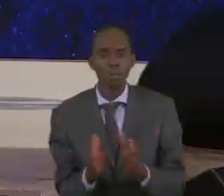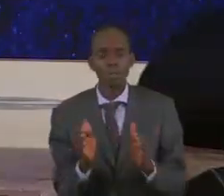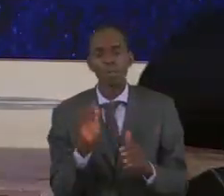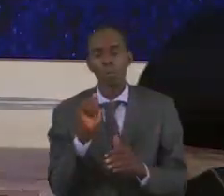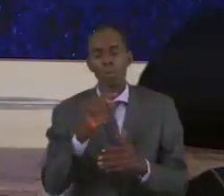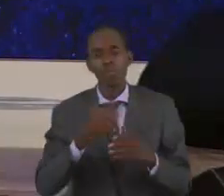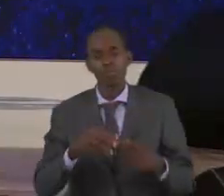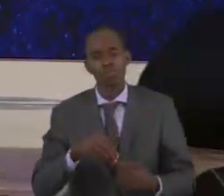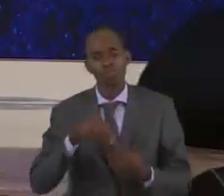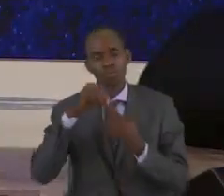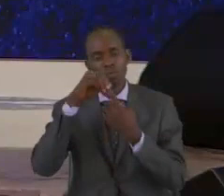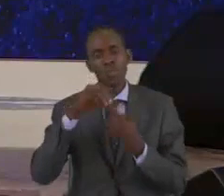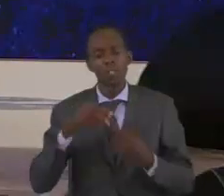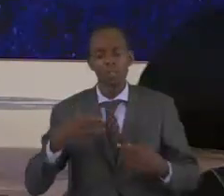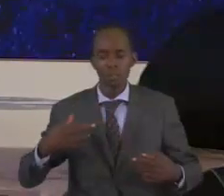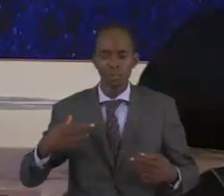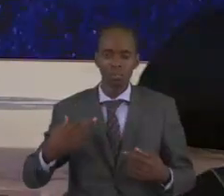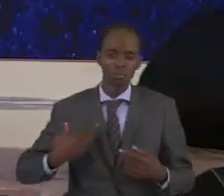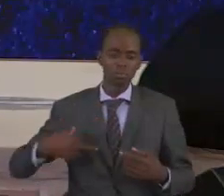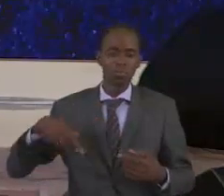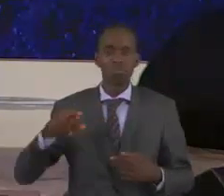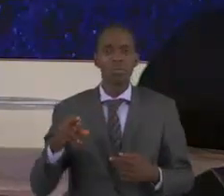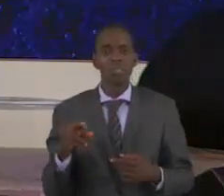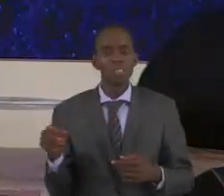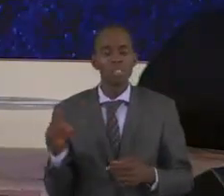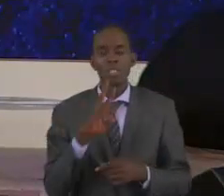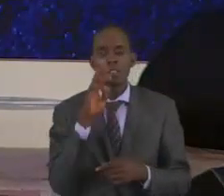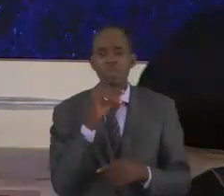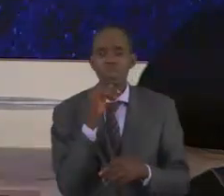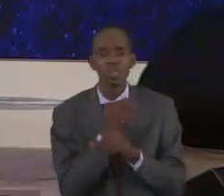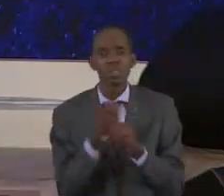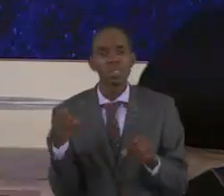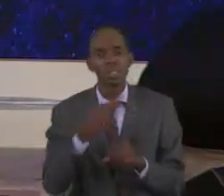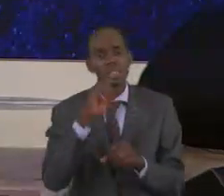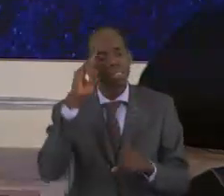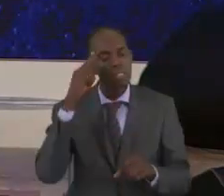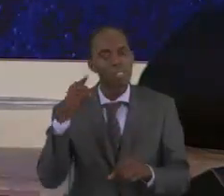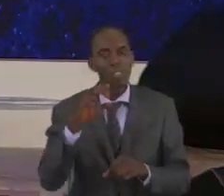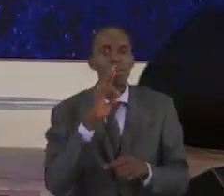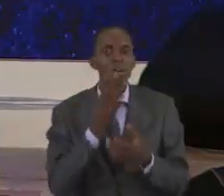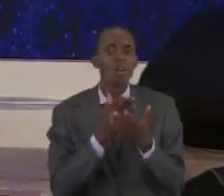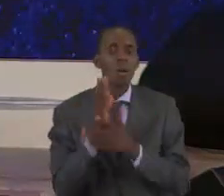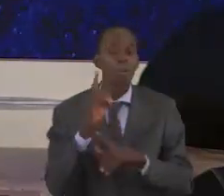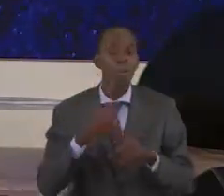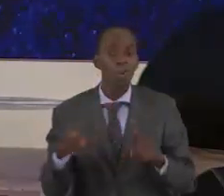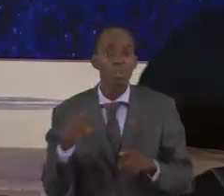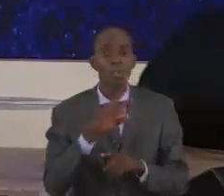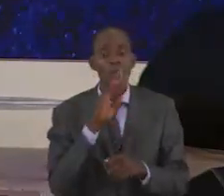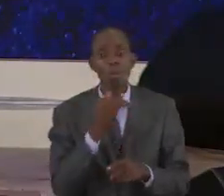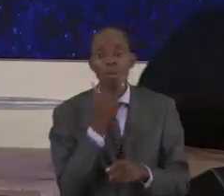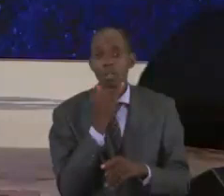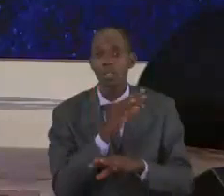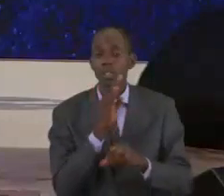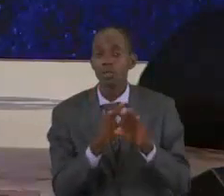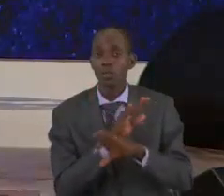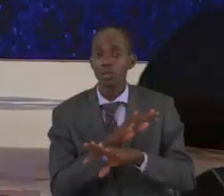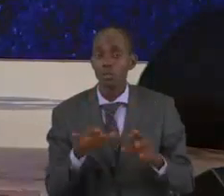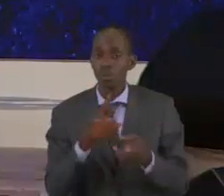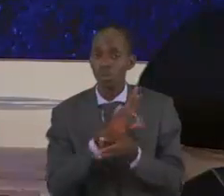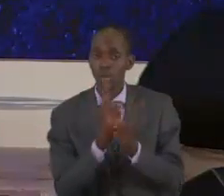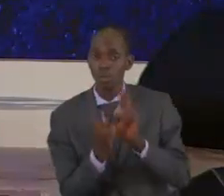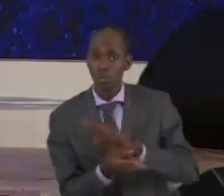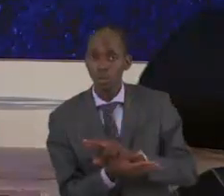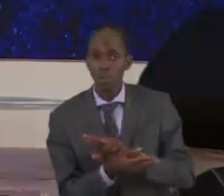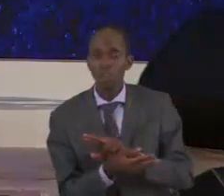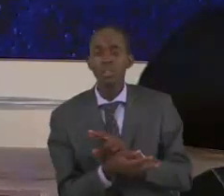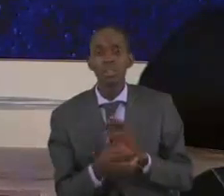not saved. Those people, they think they are right, but they are wrong. And if they do not repent, if Paul